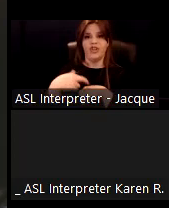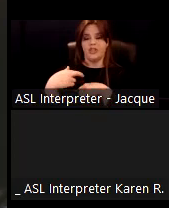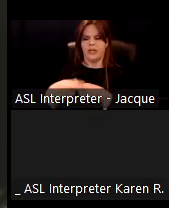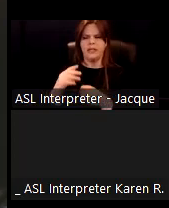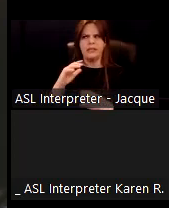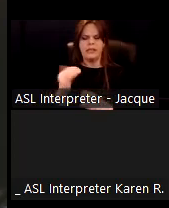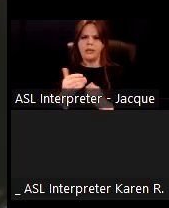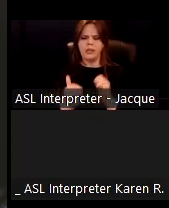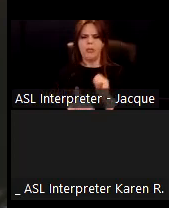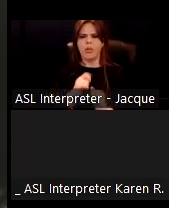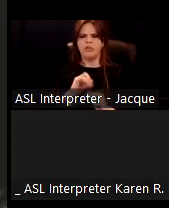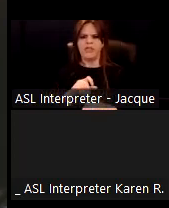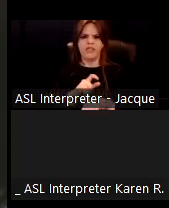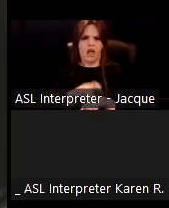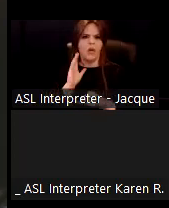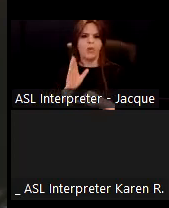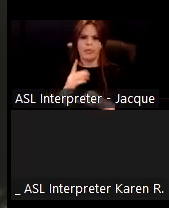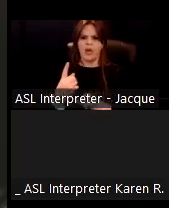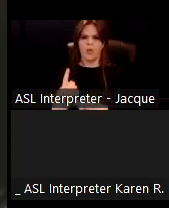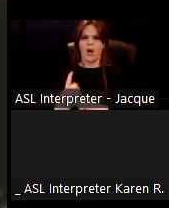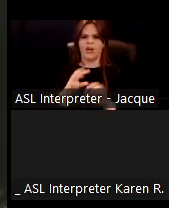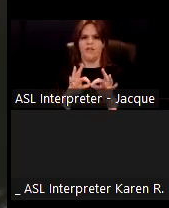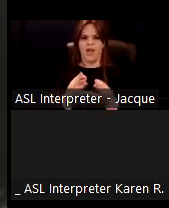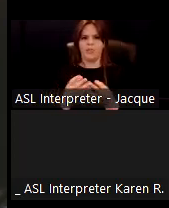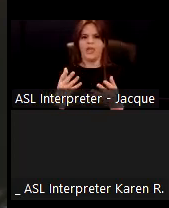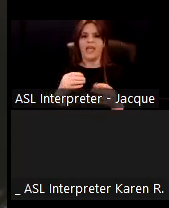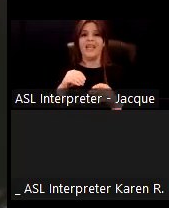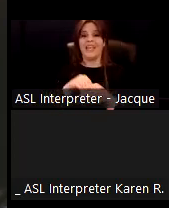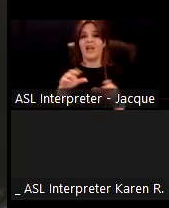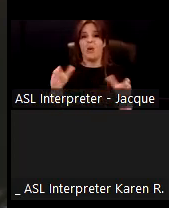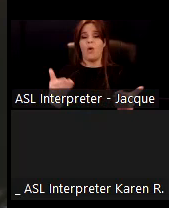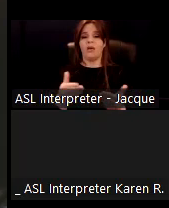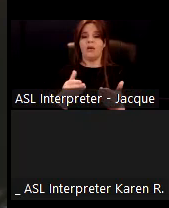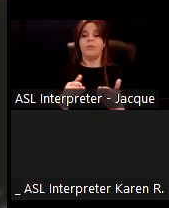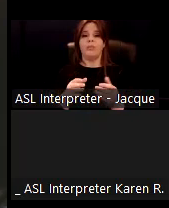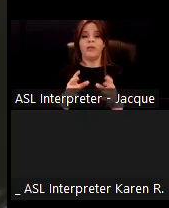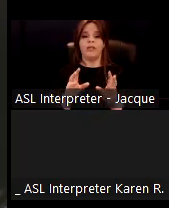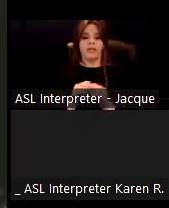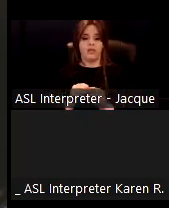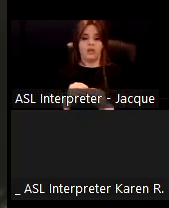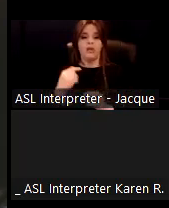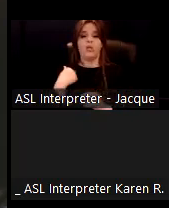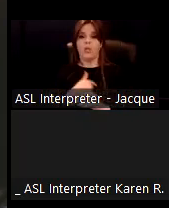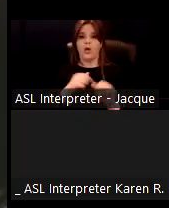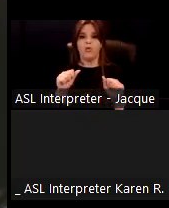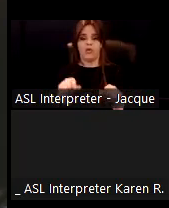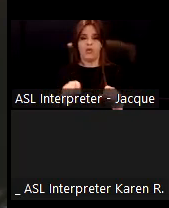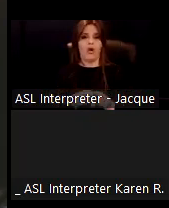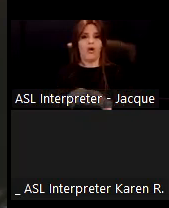the time it will be a single family in a welcome session. And we could also